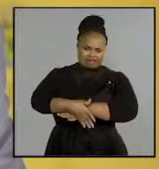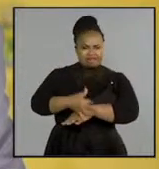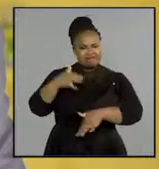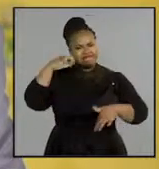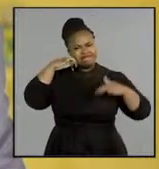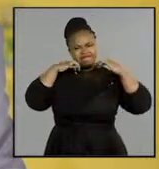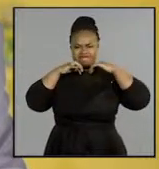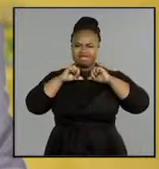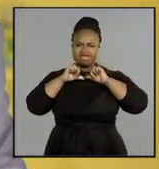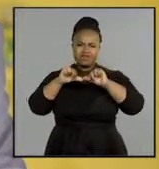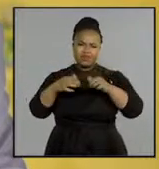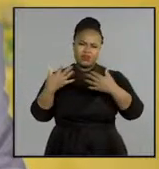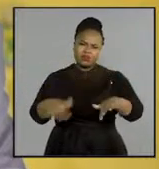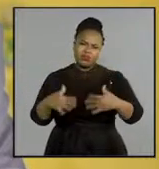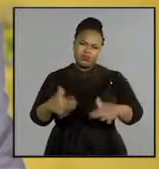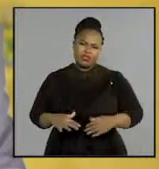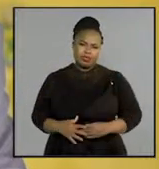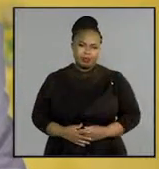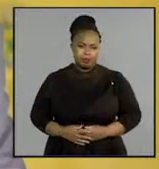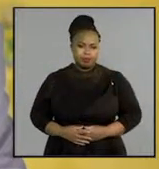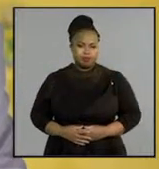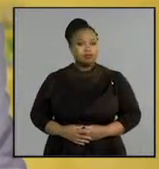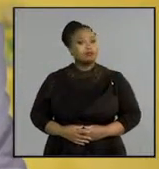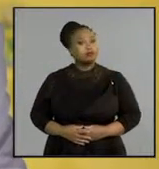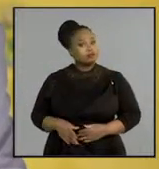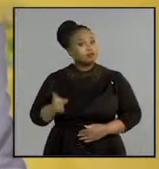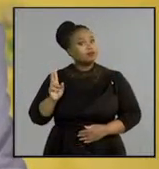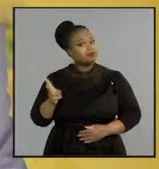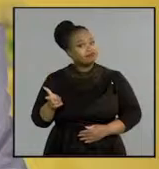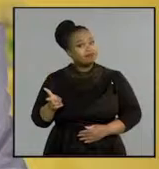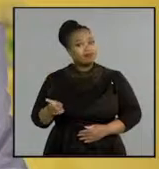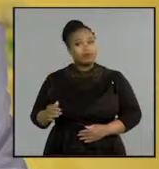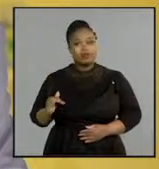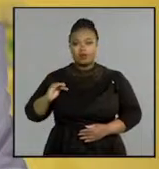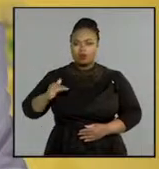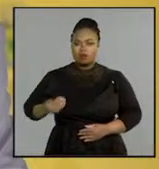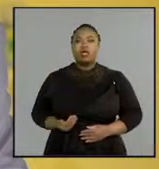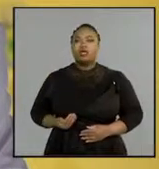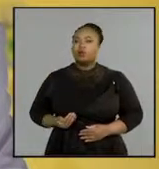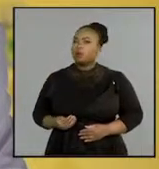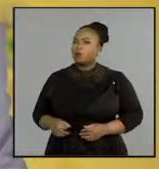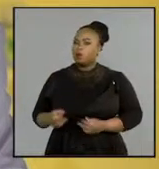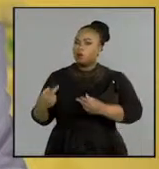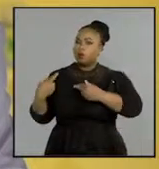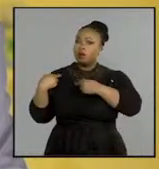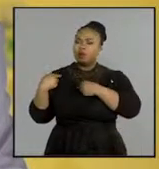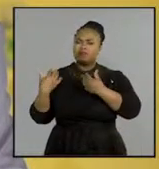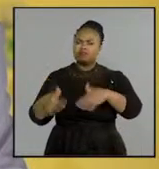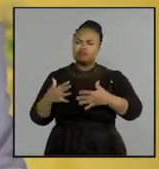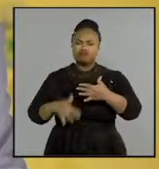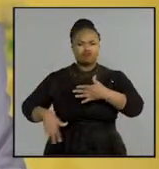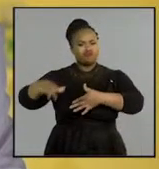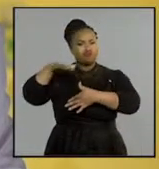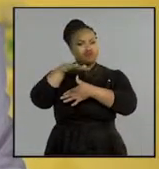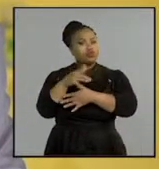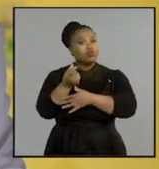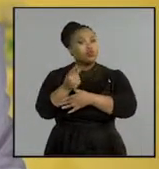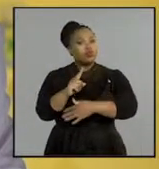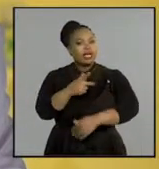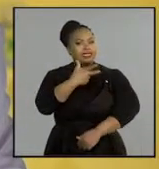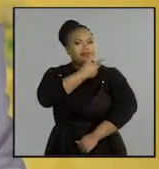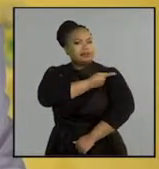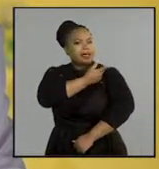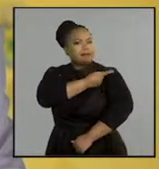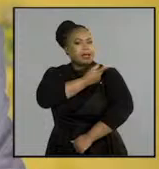generation. Women have also been leading when it comes to the important task